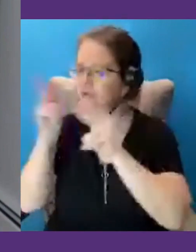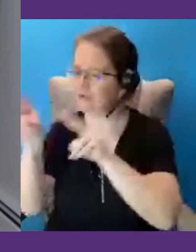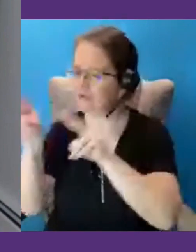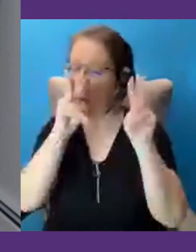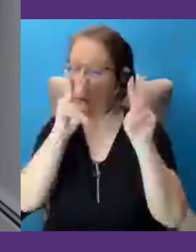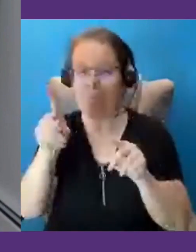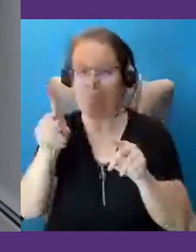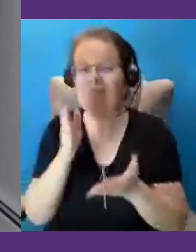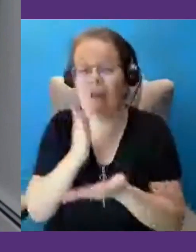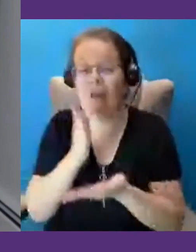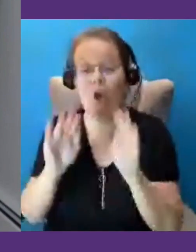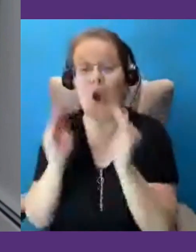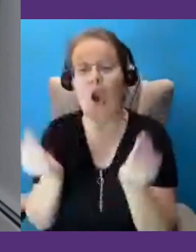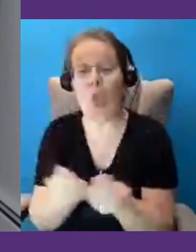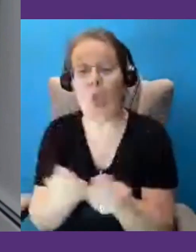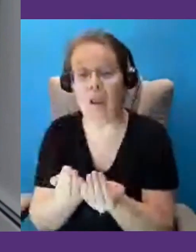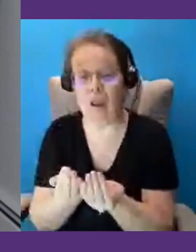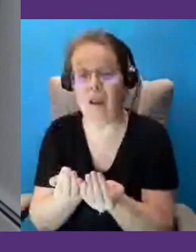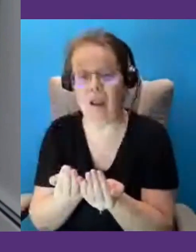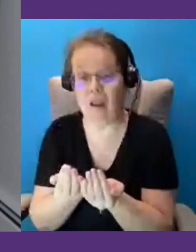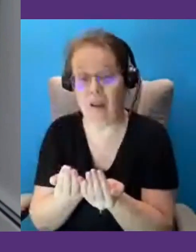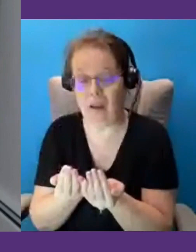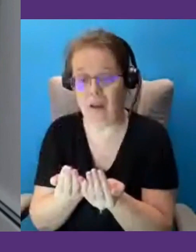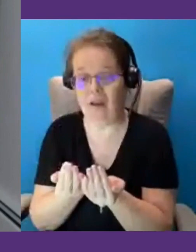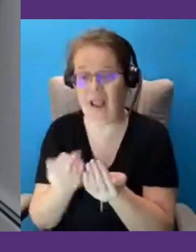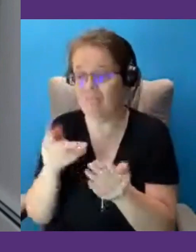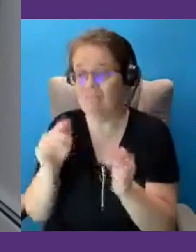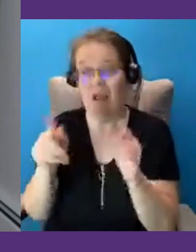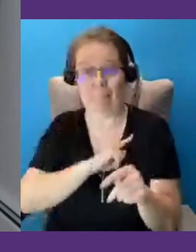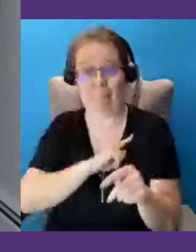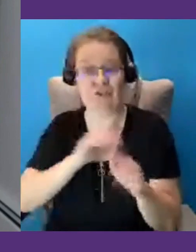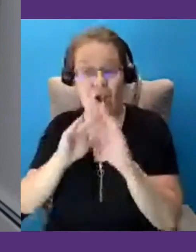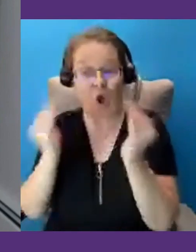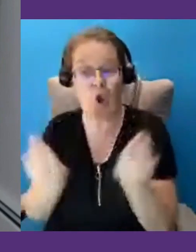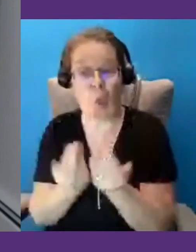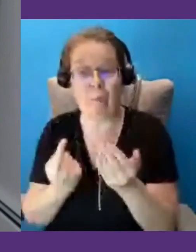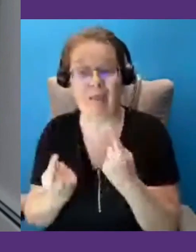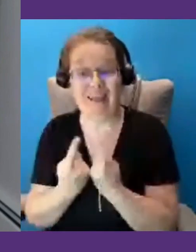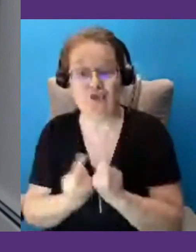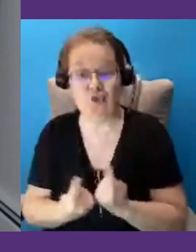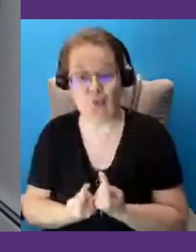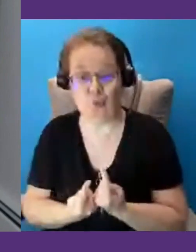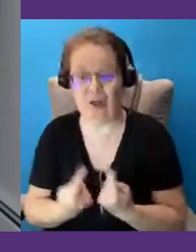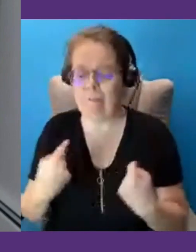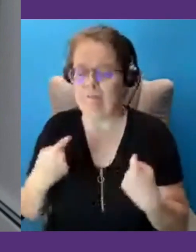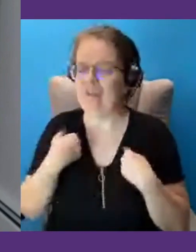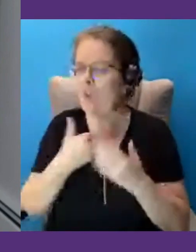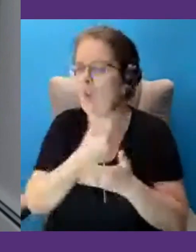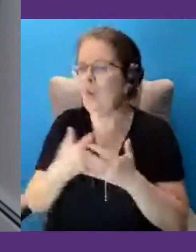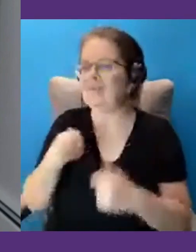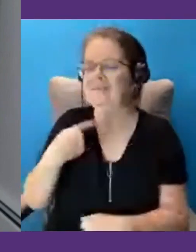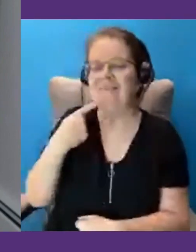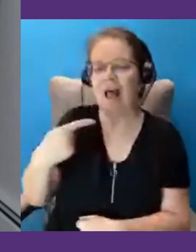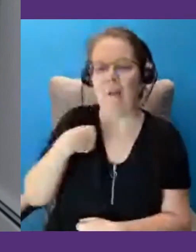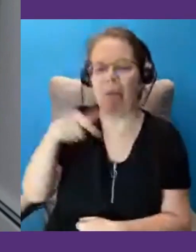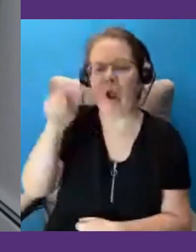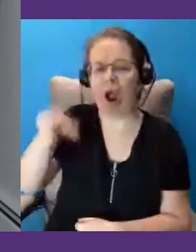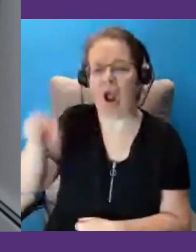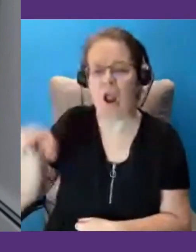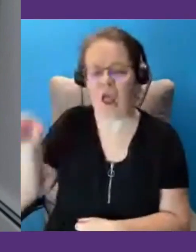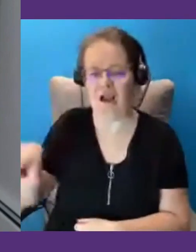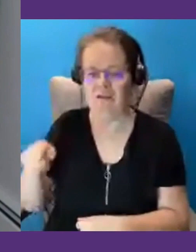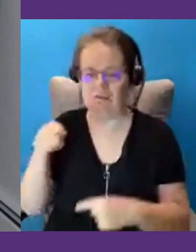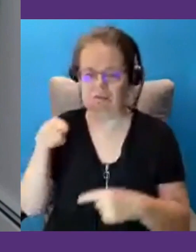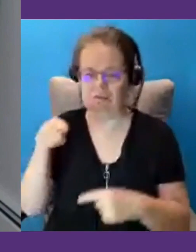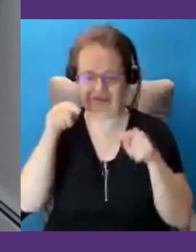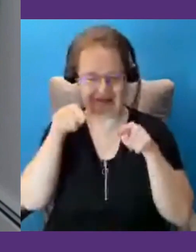in terms of, and it's a global issue. This is, you know, I always tell my clients and my students, look, disability is unique. It's the